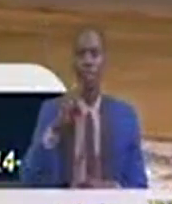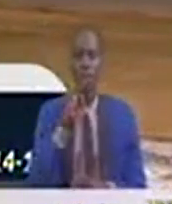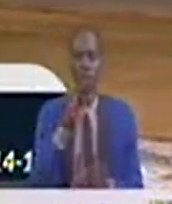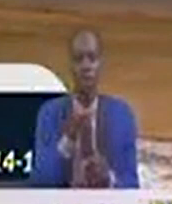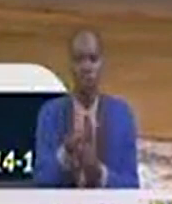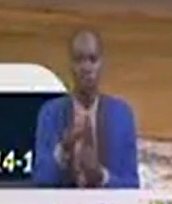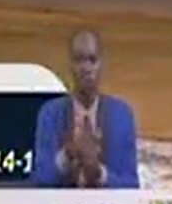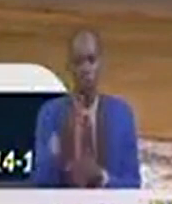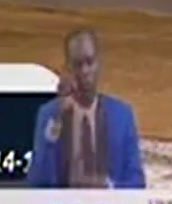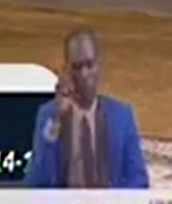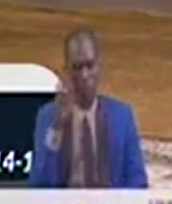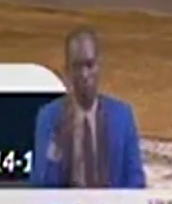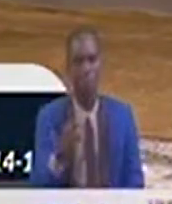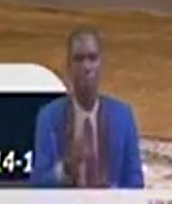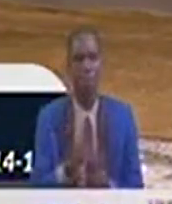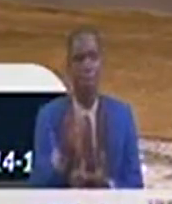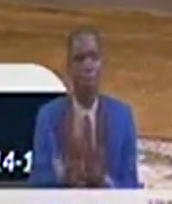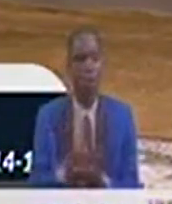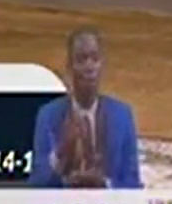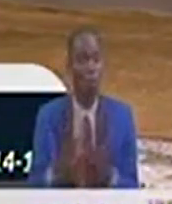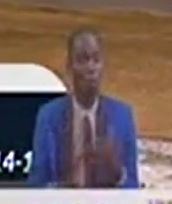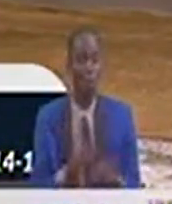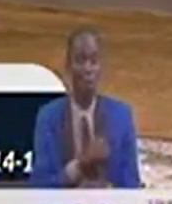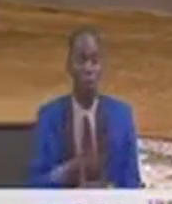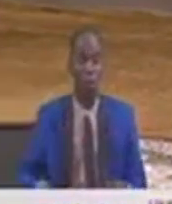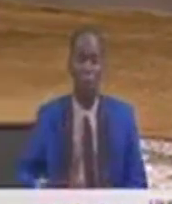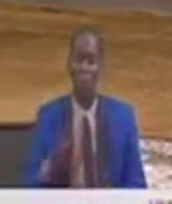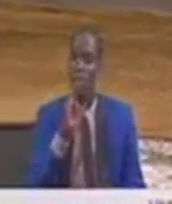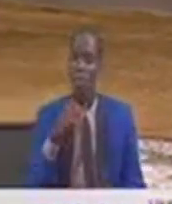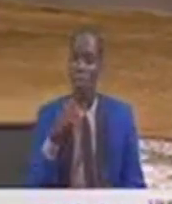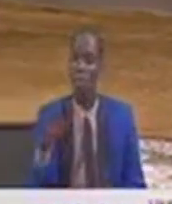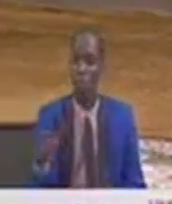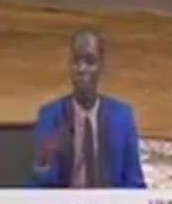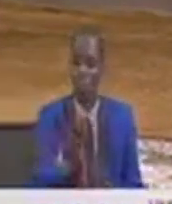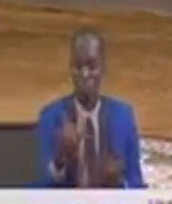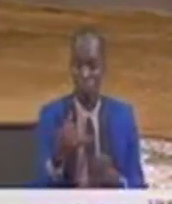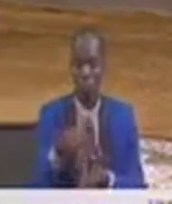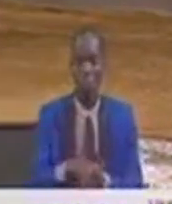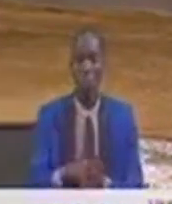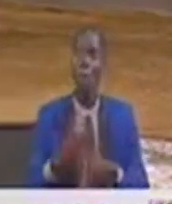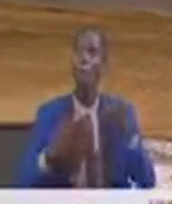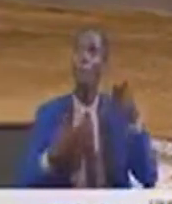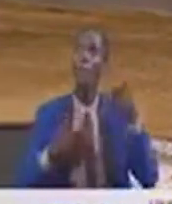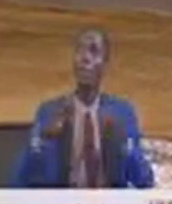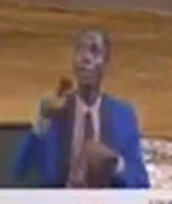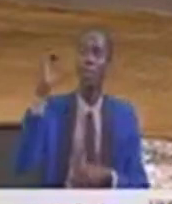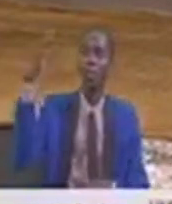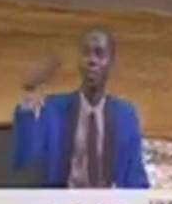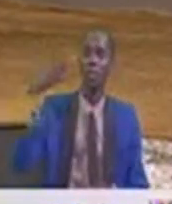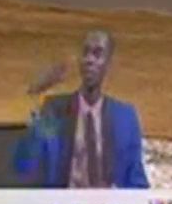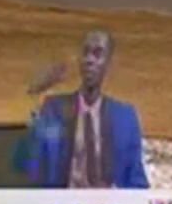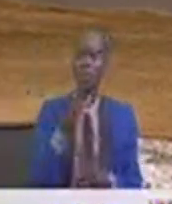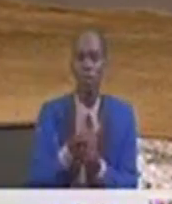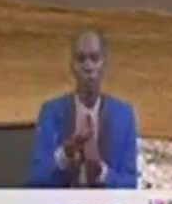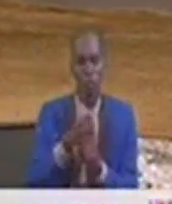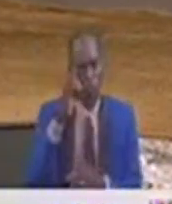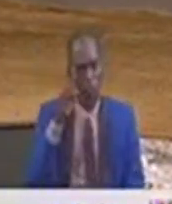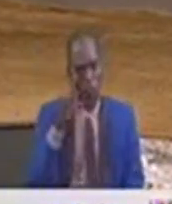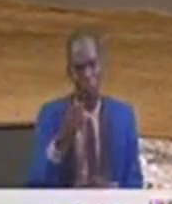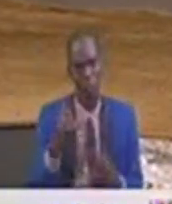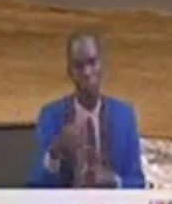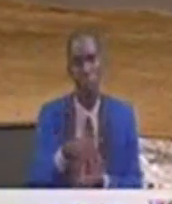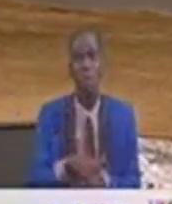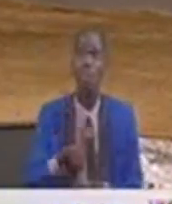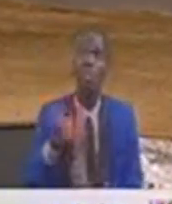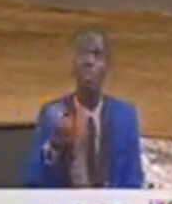sufficient for thee. That's what the Lord is telling you tonight. My grace is sufficient for thee. His